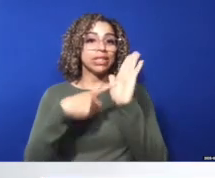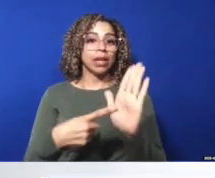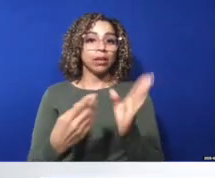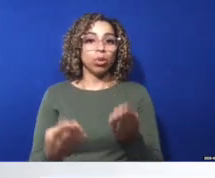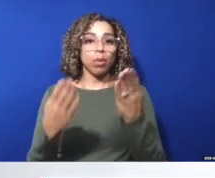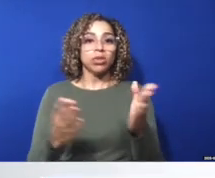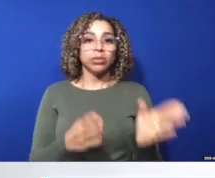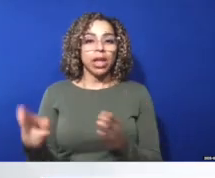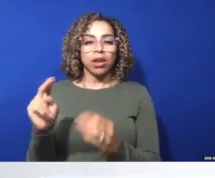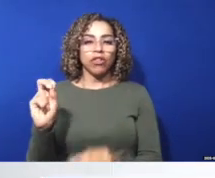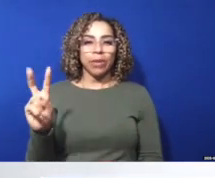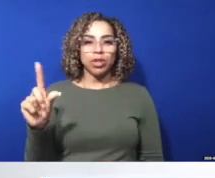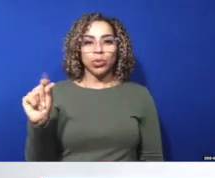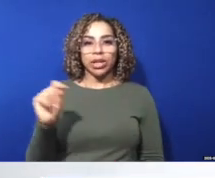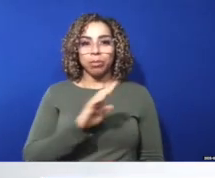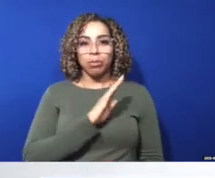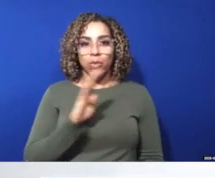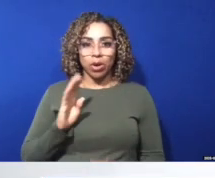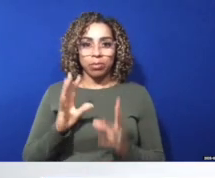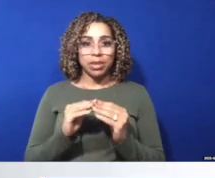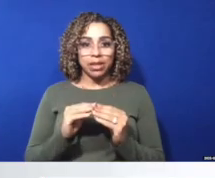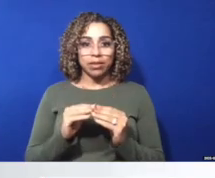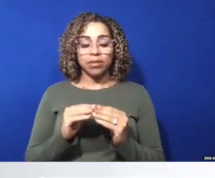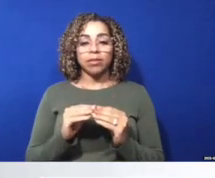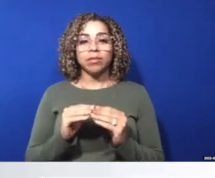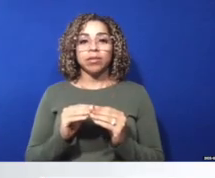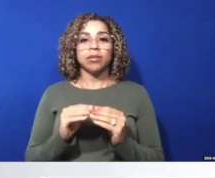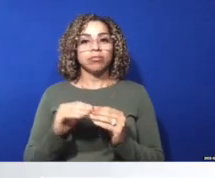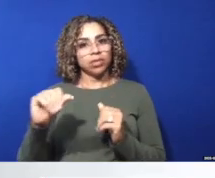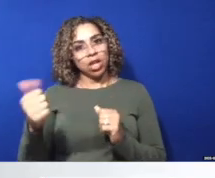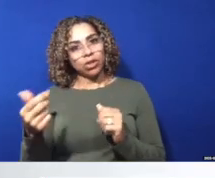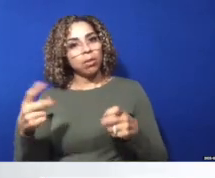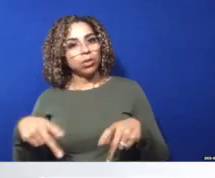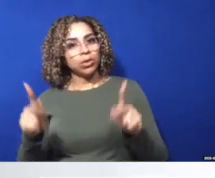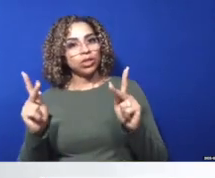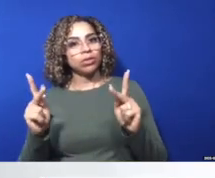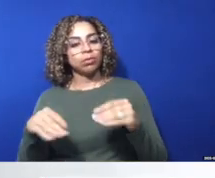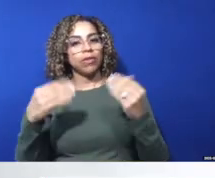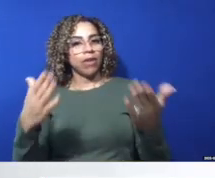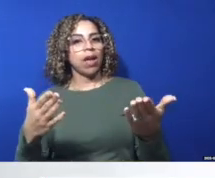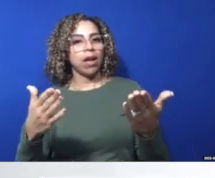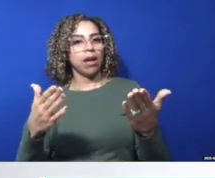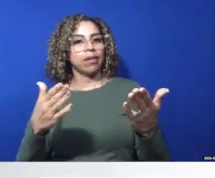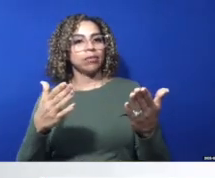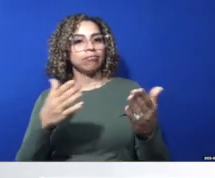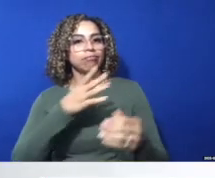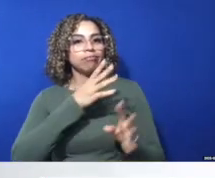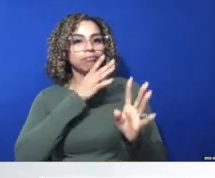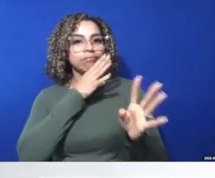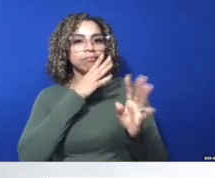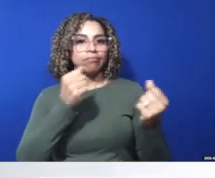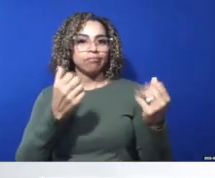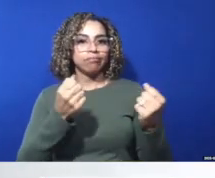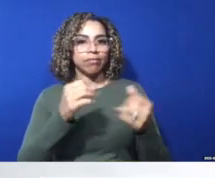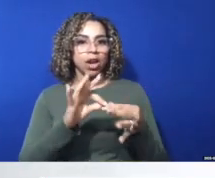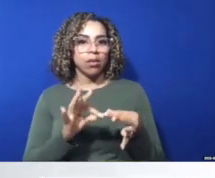November 20th board meeting, and you would have another chance to provide verbal comments on the plan during